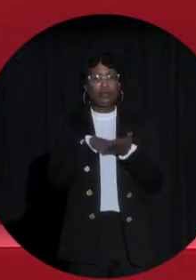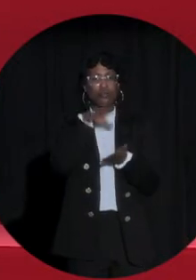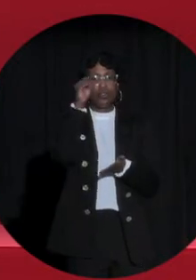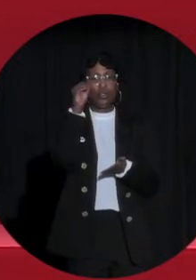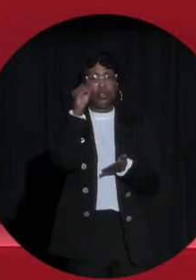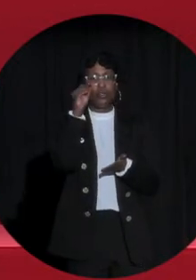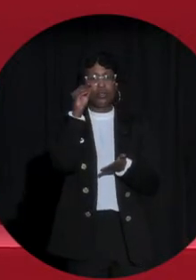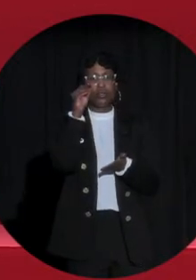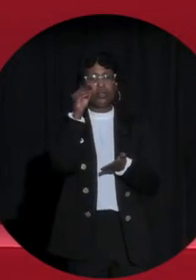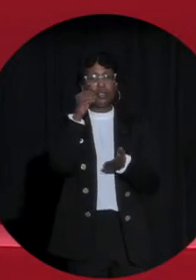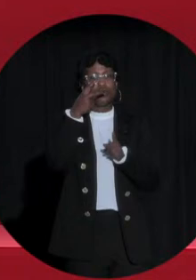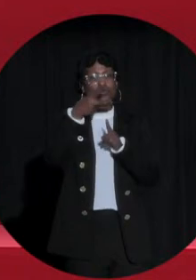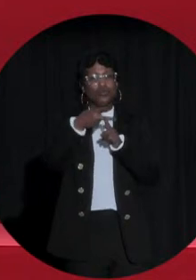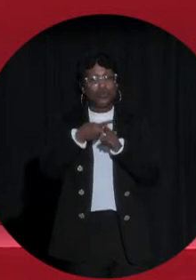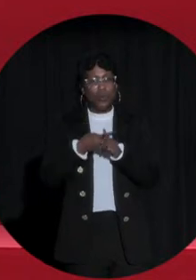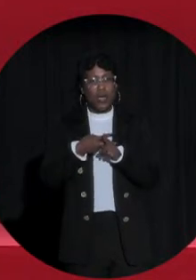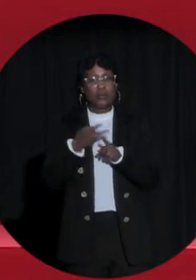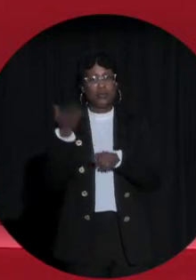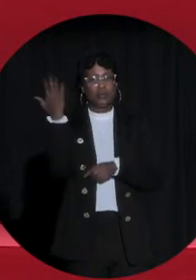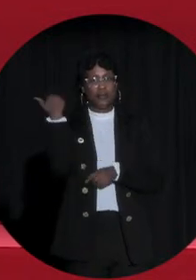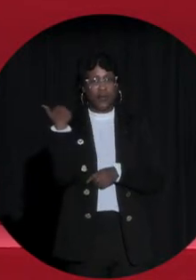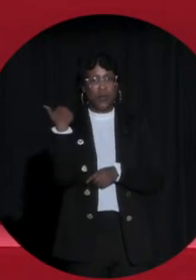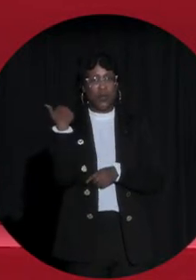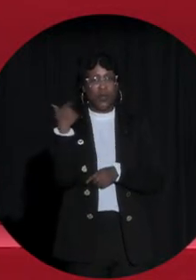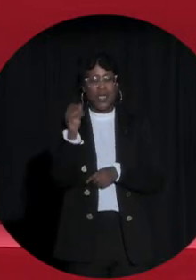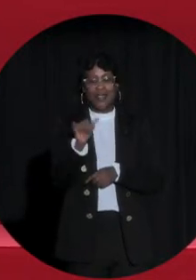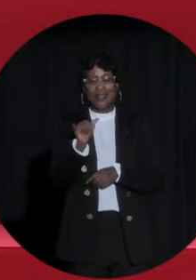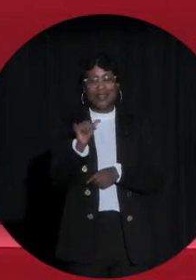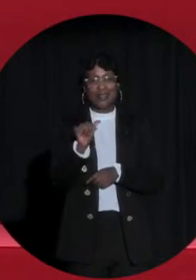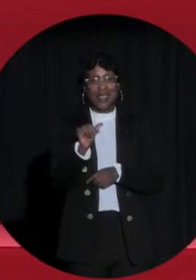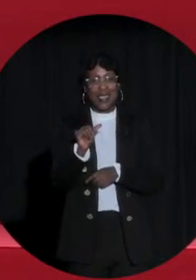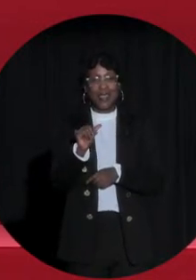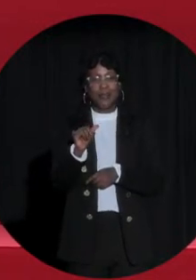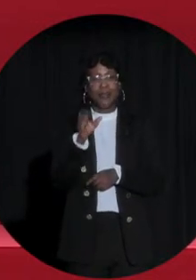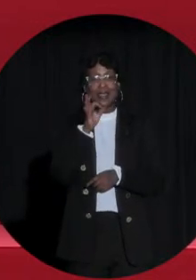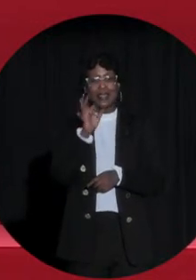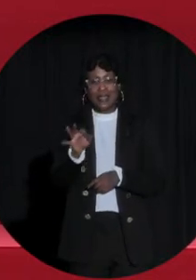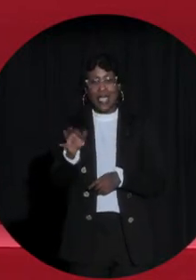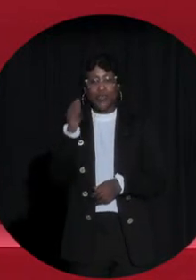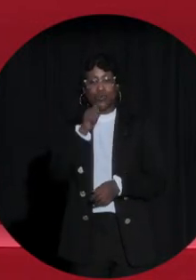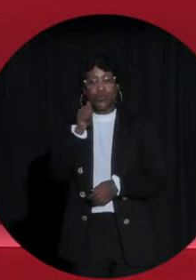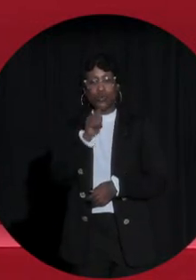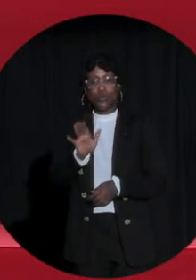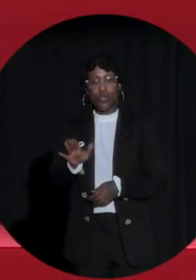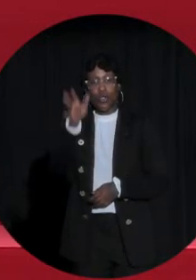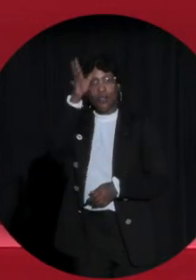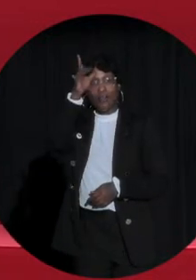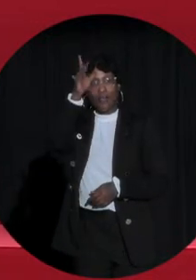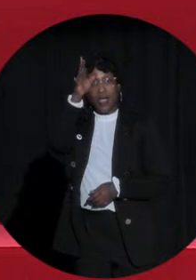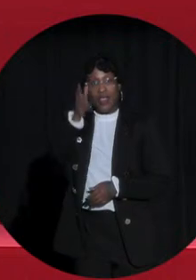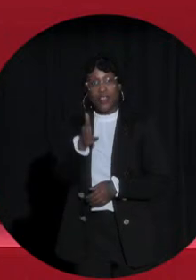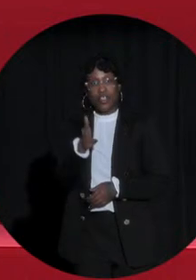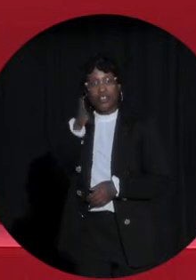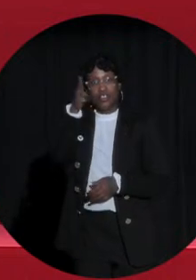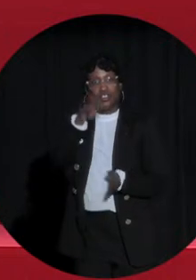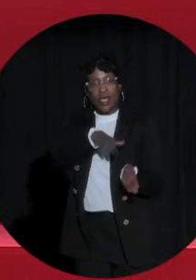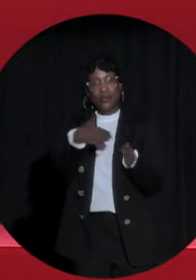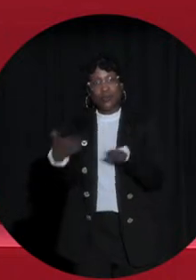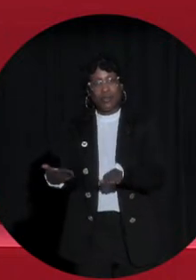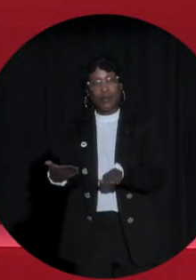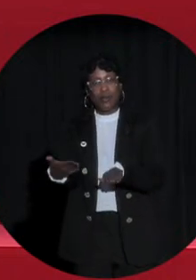2 months before, this same 9-year-old girl's father had been shot to death. I knew this